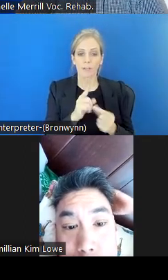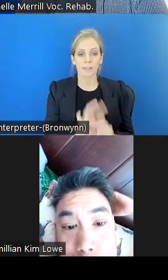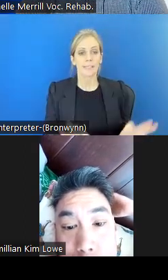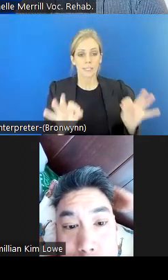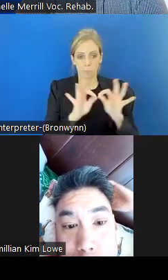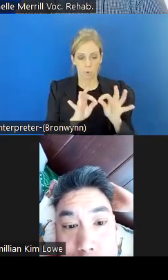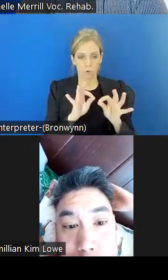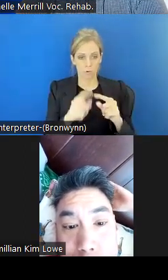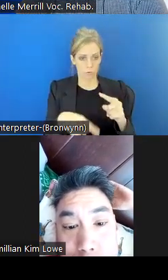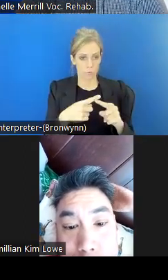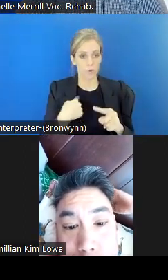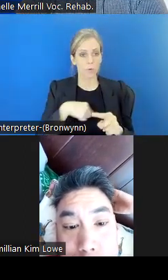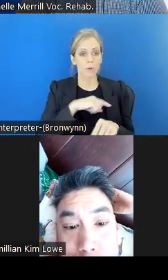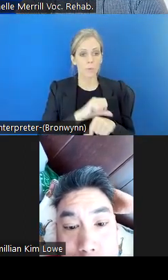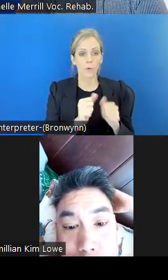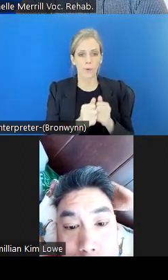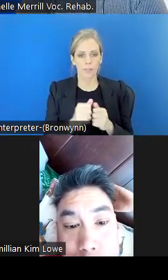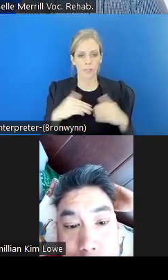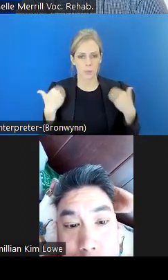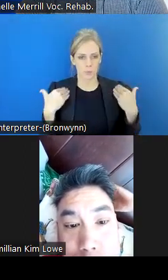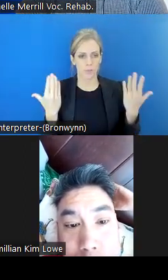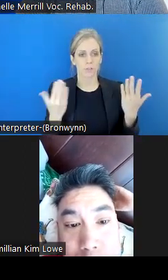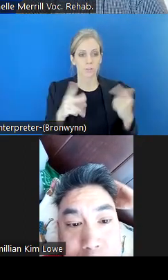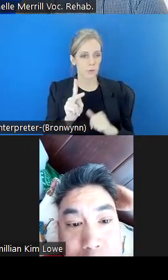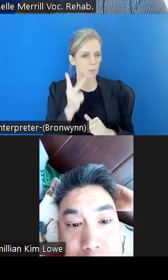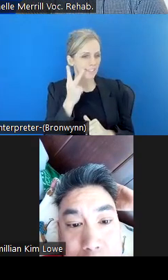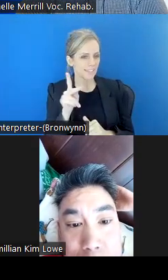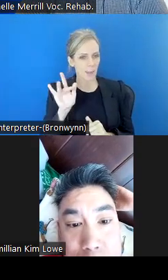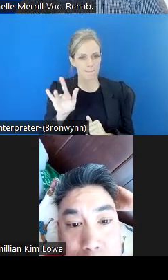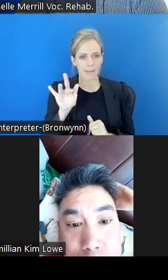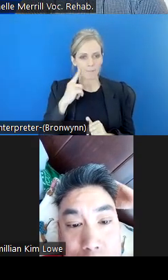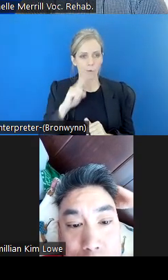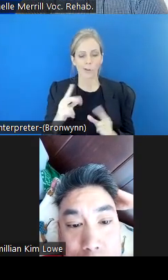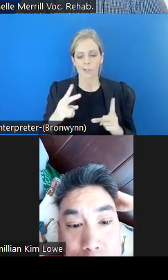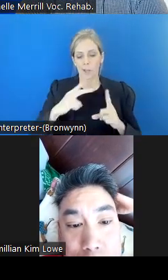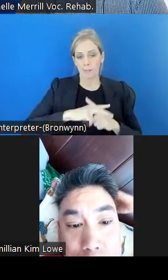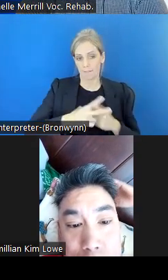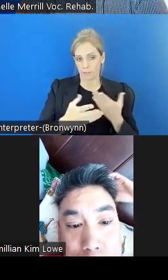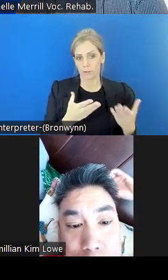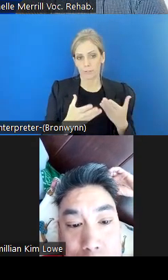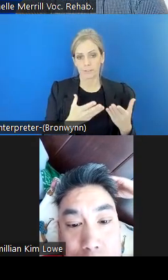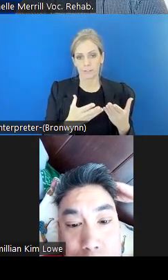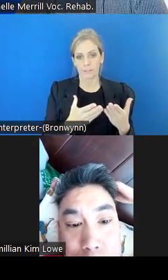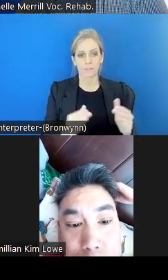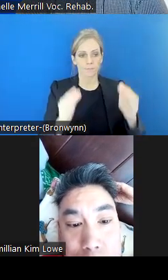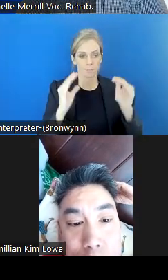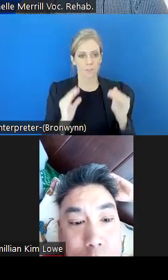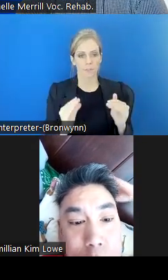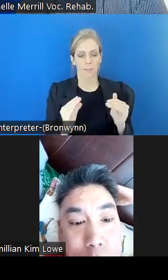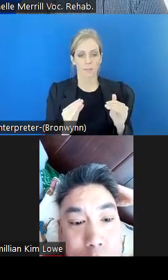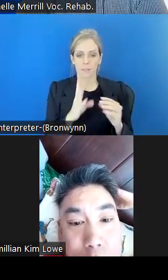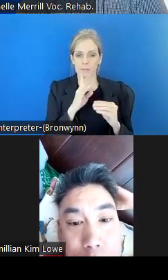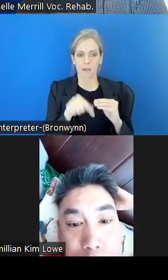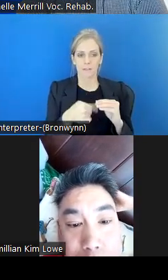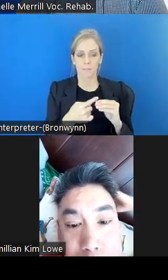So here again, we have our apply for services right there. Talks a little bit more about what we do. Here is the